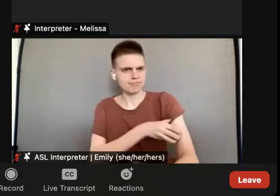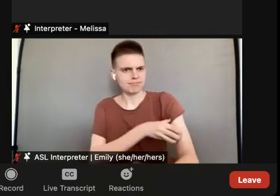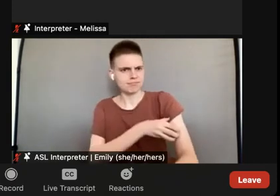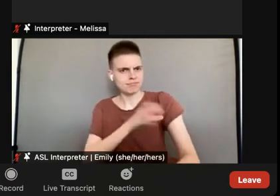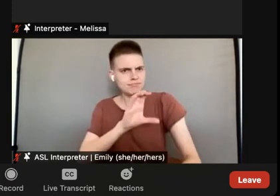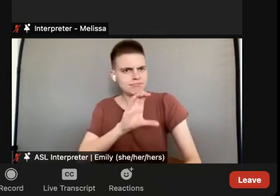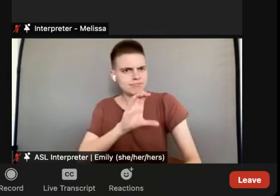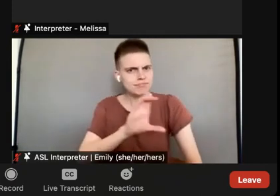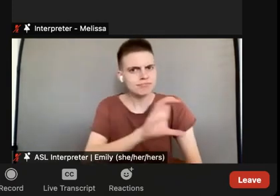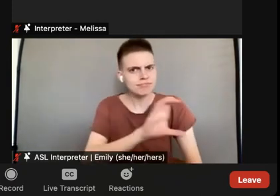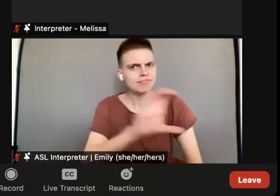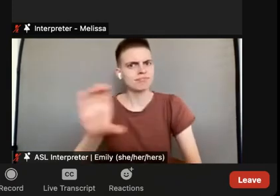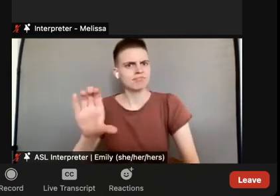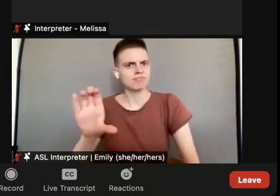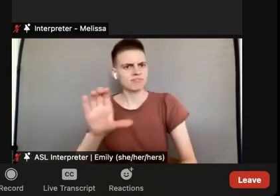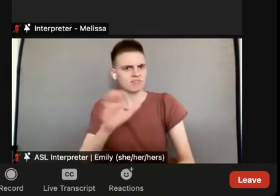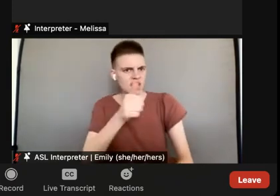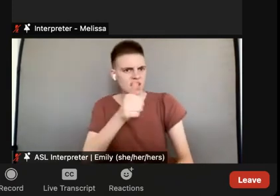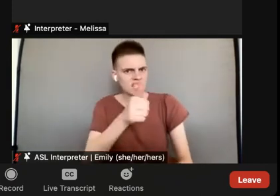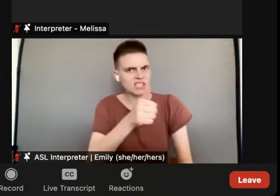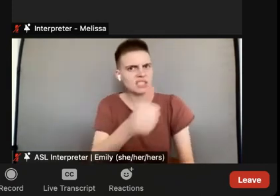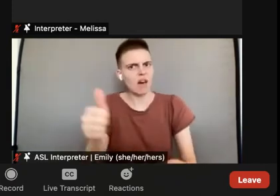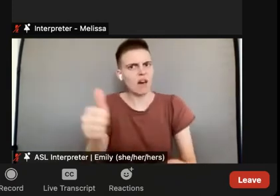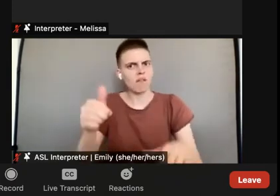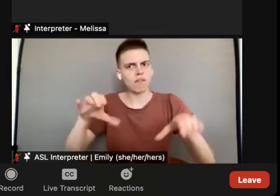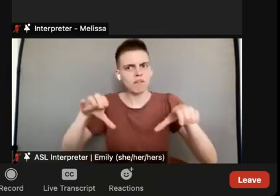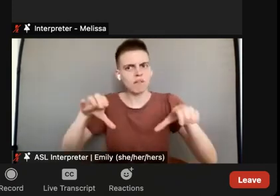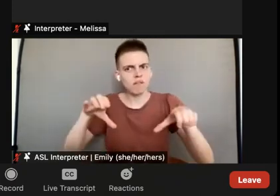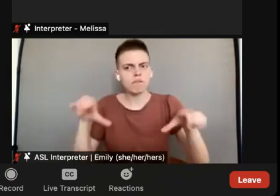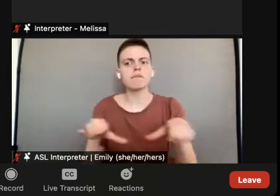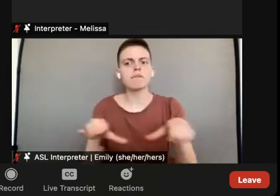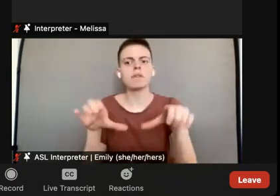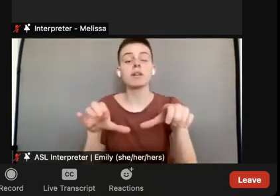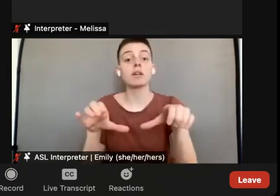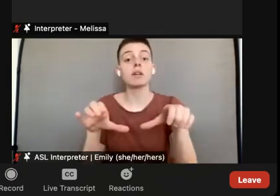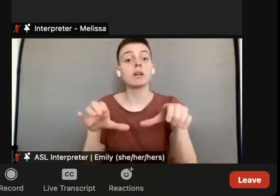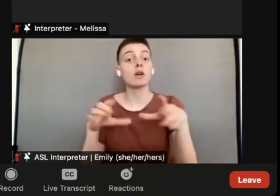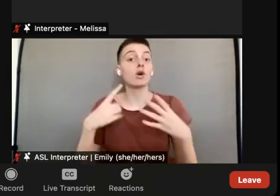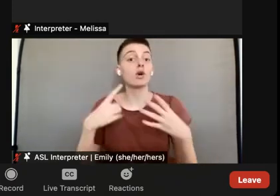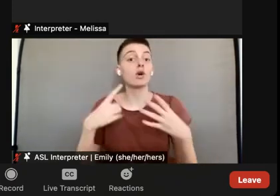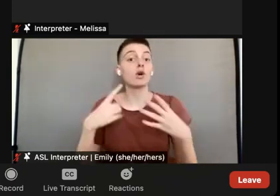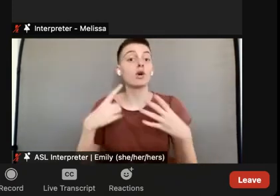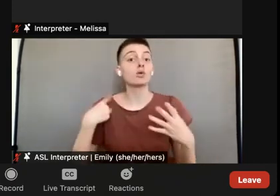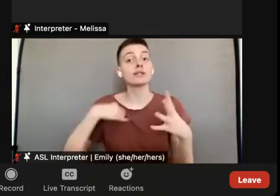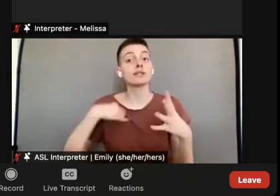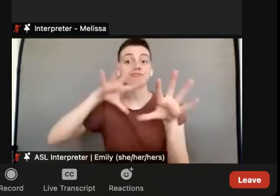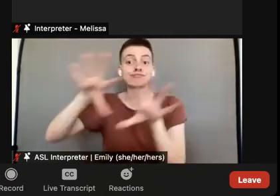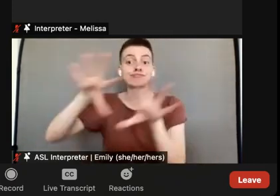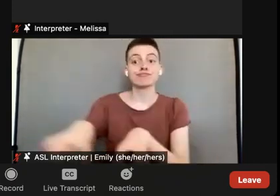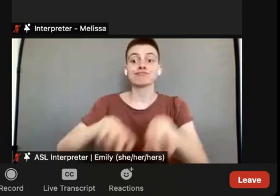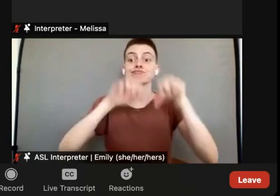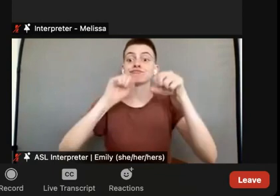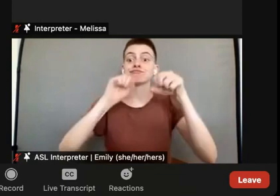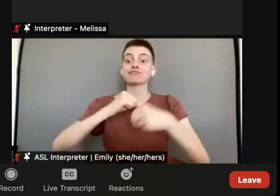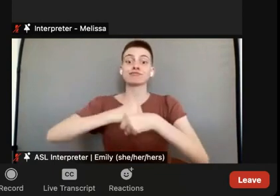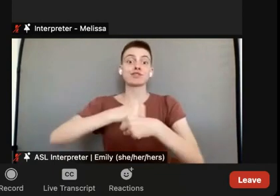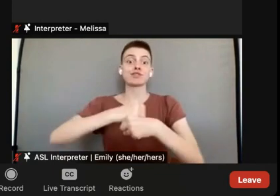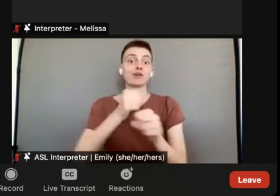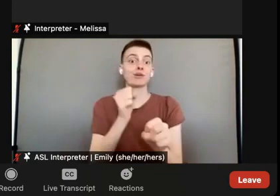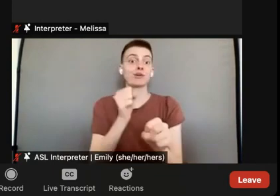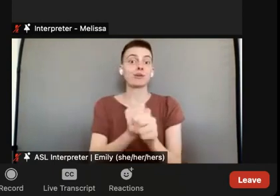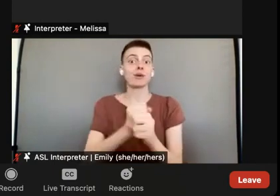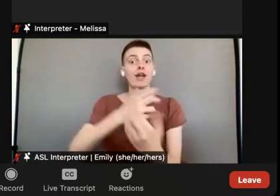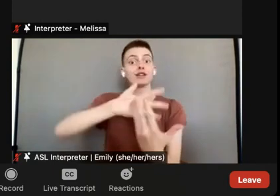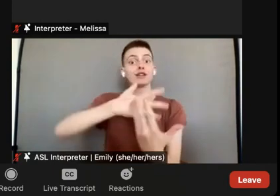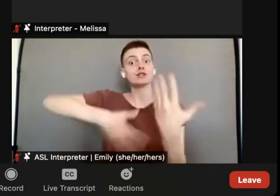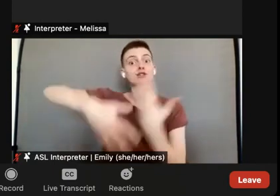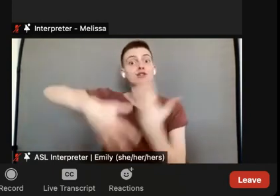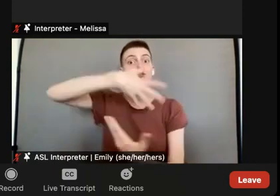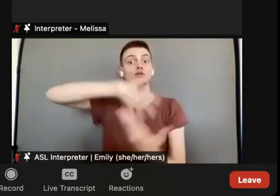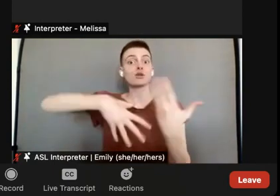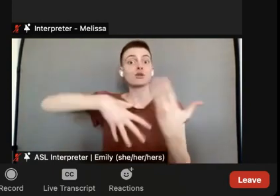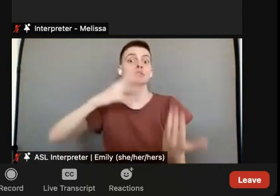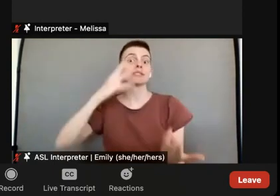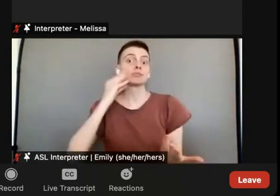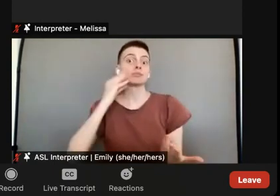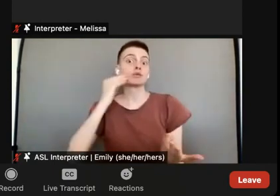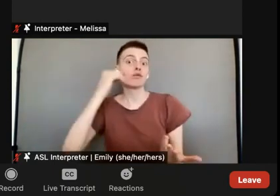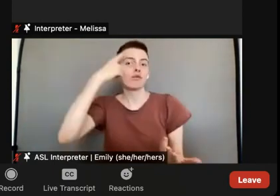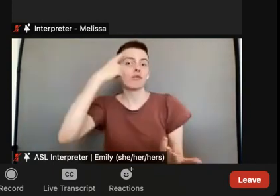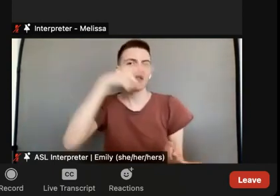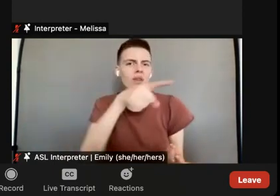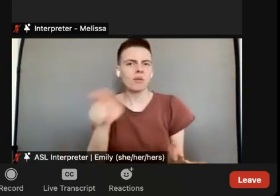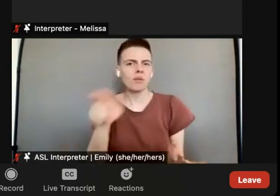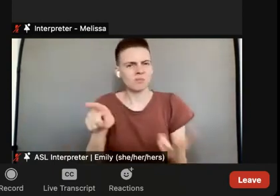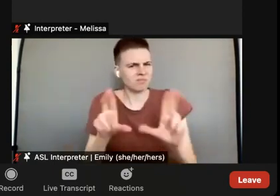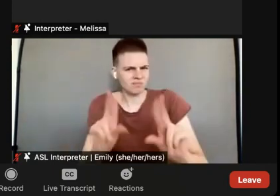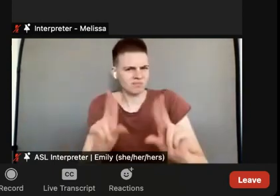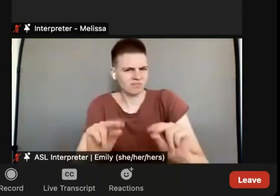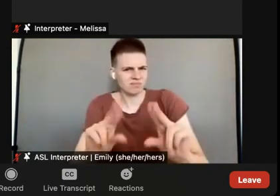agency, rather than just creating a fake social parallel experience.